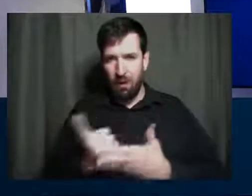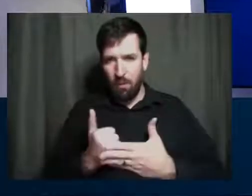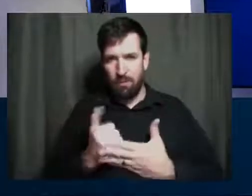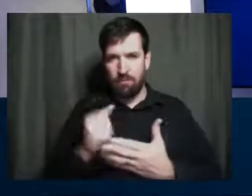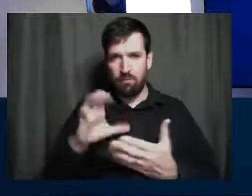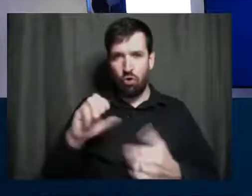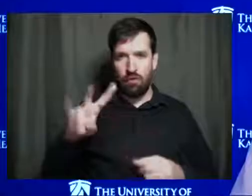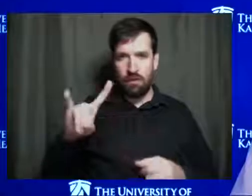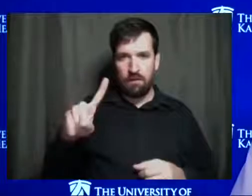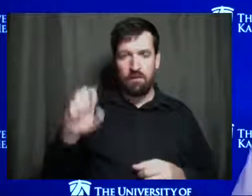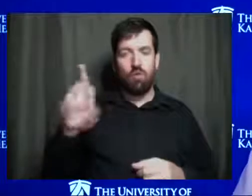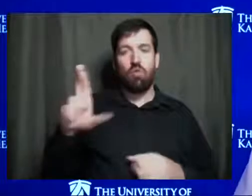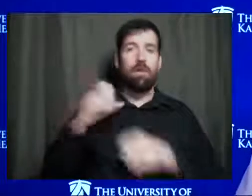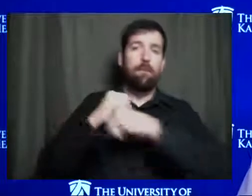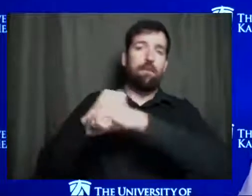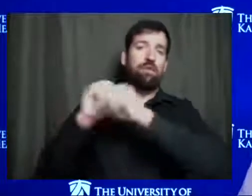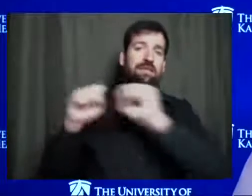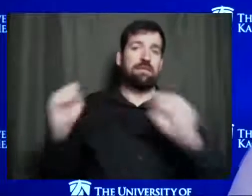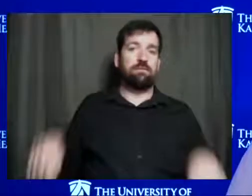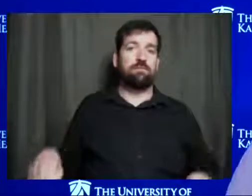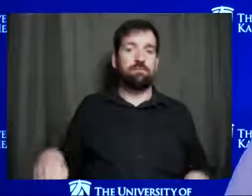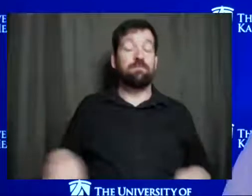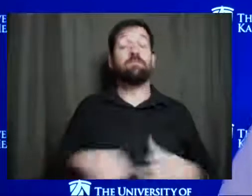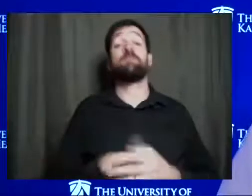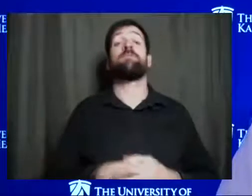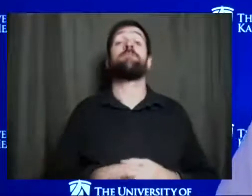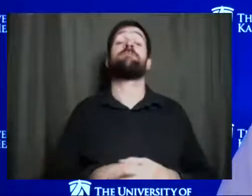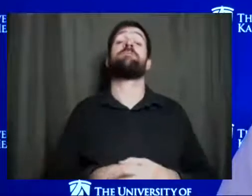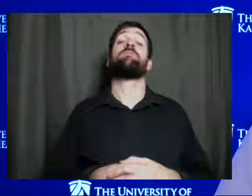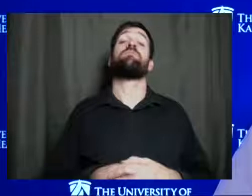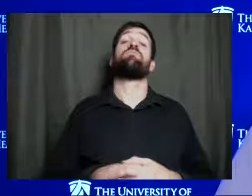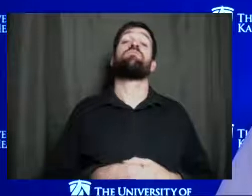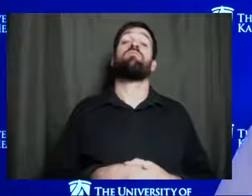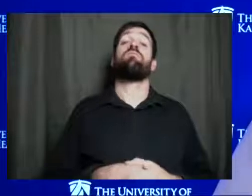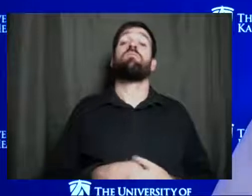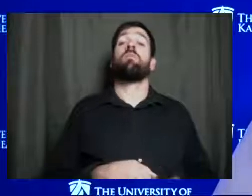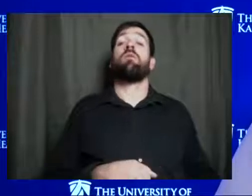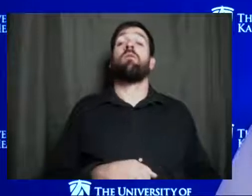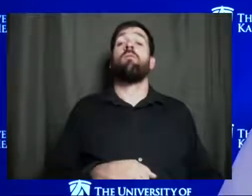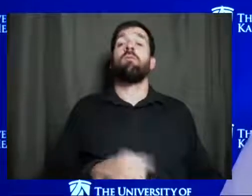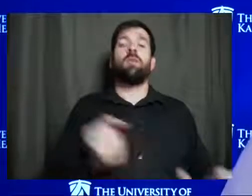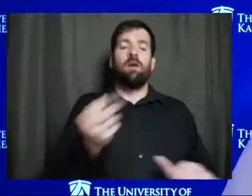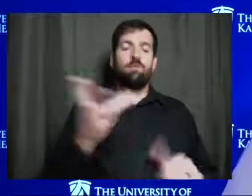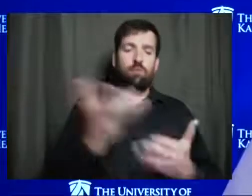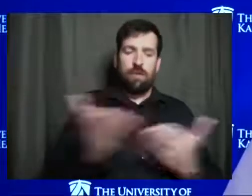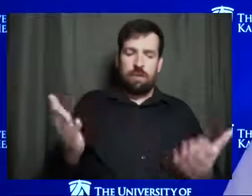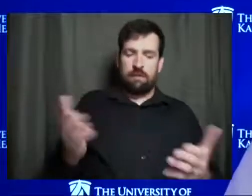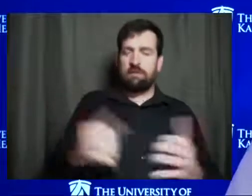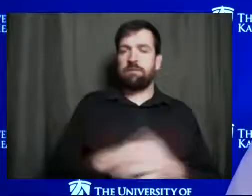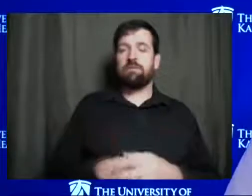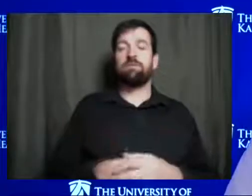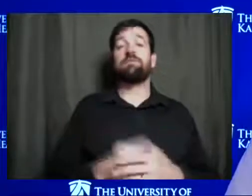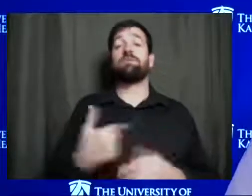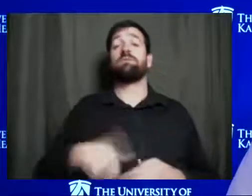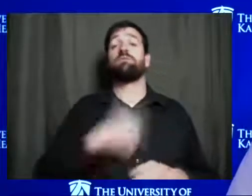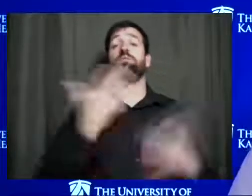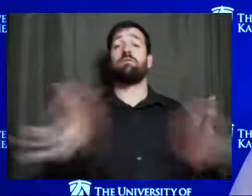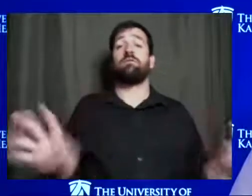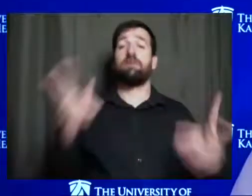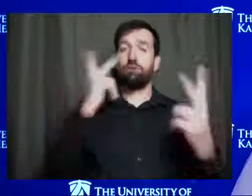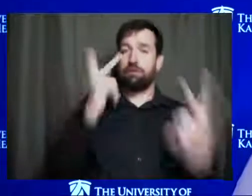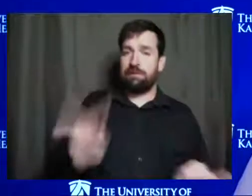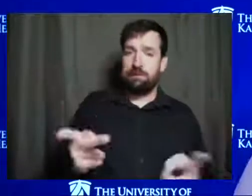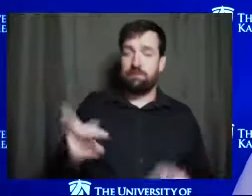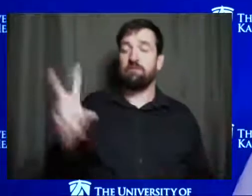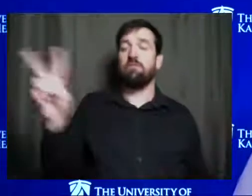immunity overall? Yeah, again, I think that a couple things. From what we have seen, the use of vitamin